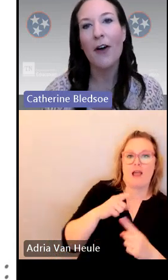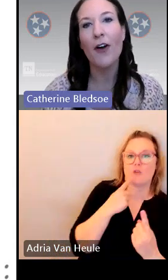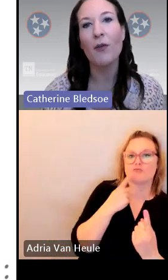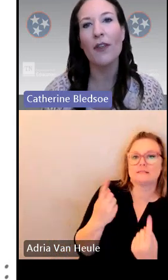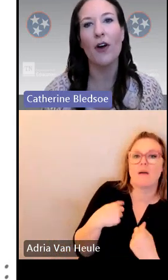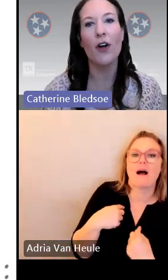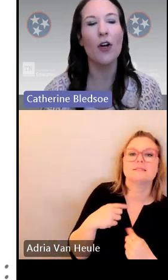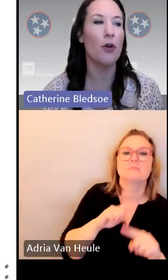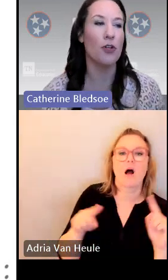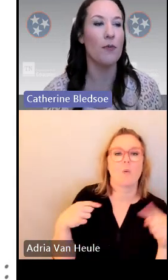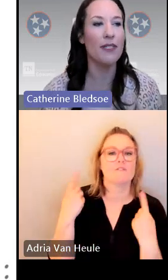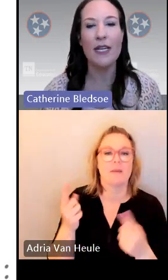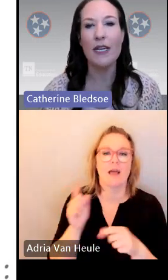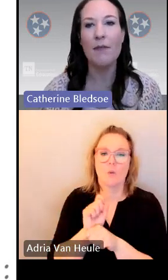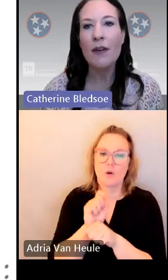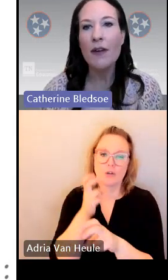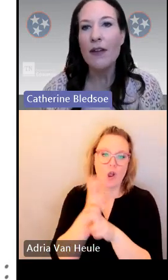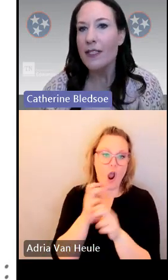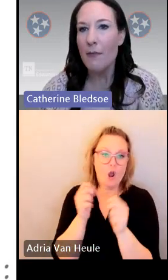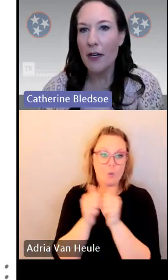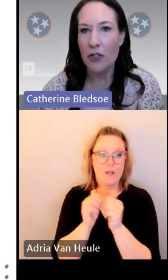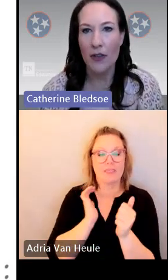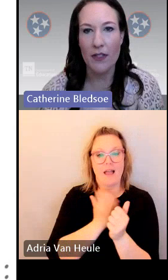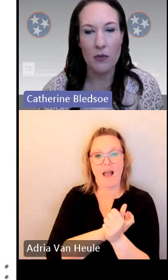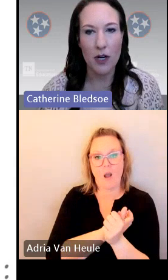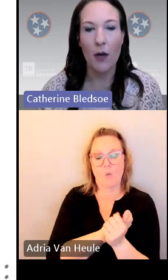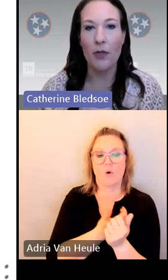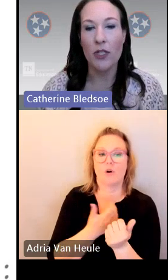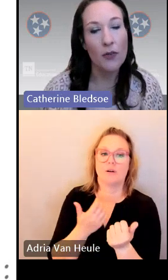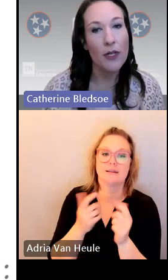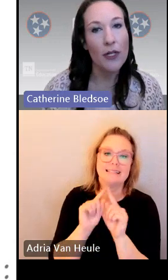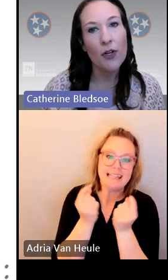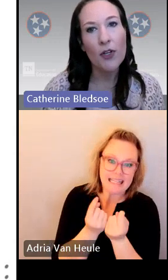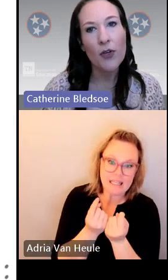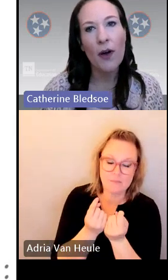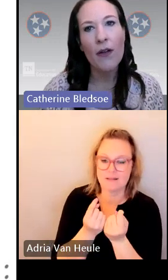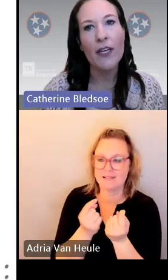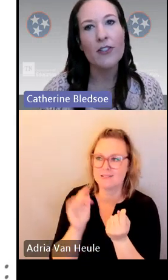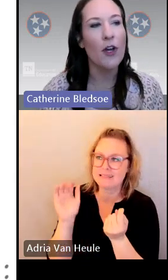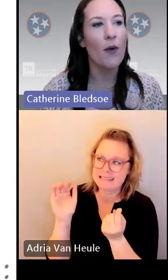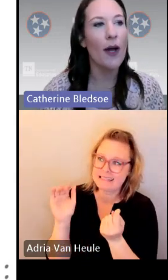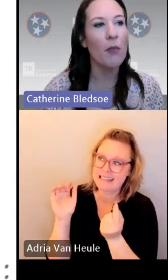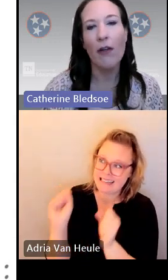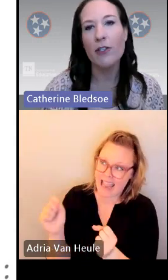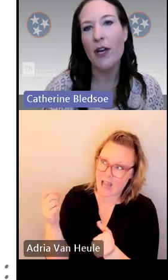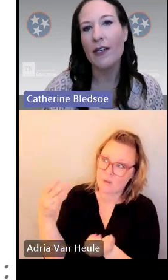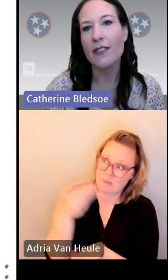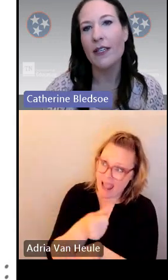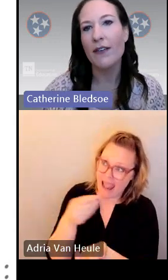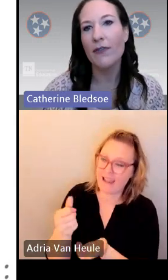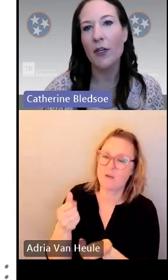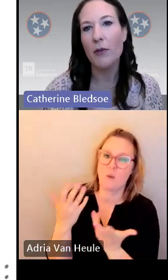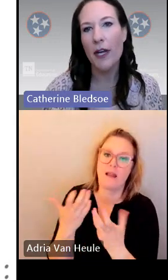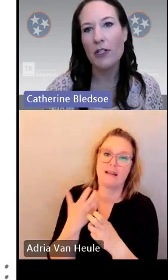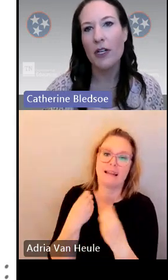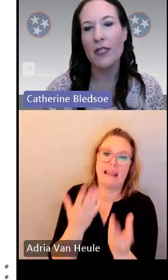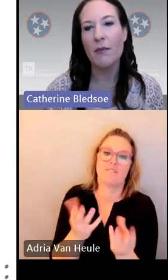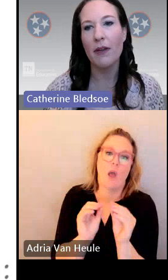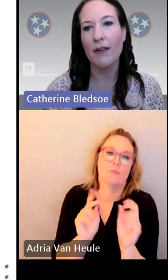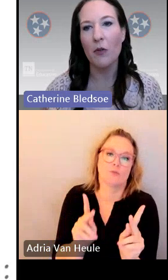really been working hard with our procurement team to make sure that this was an opportunity for you all. And so I apologize if